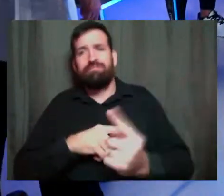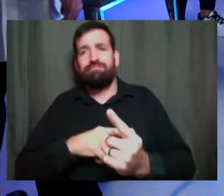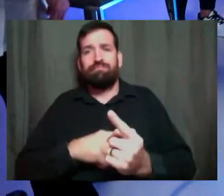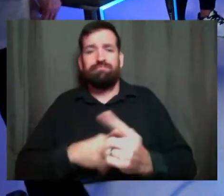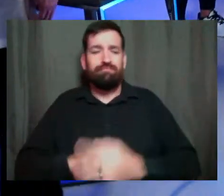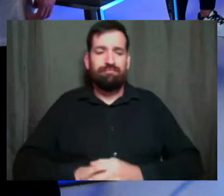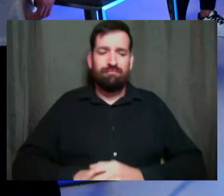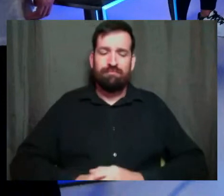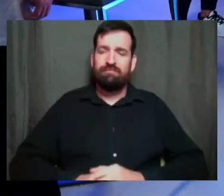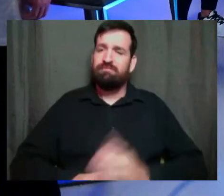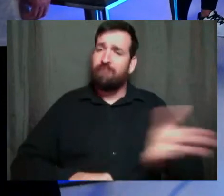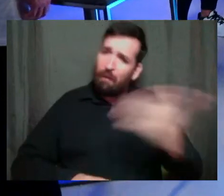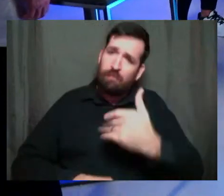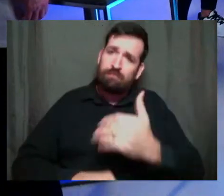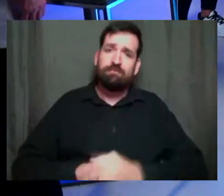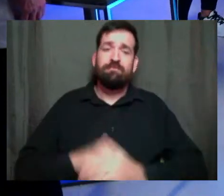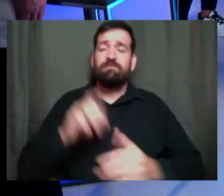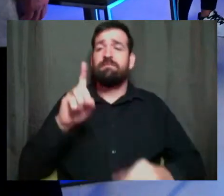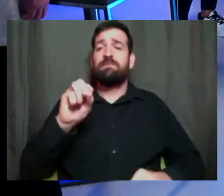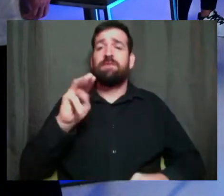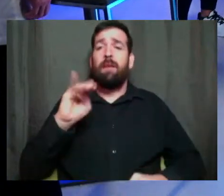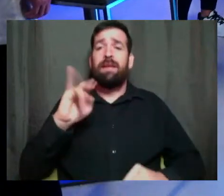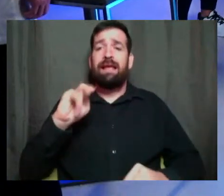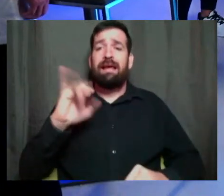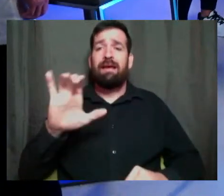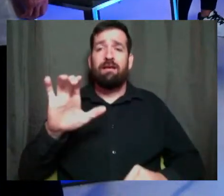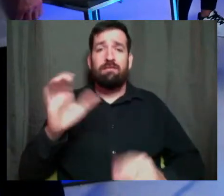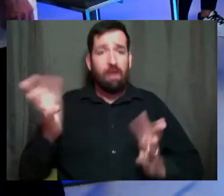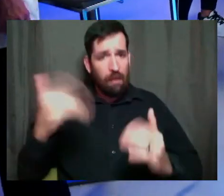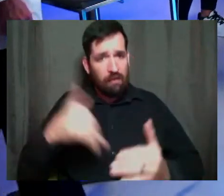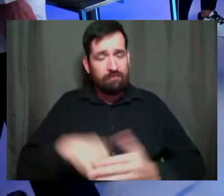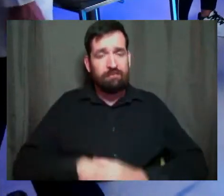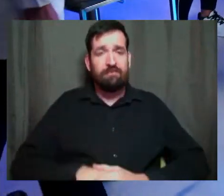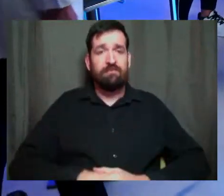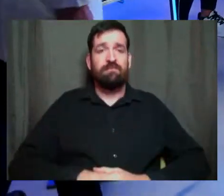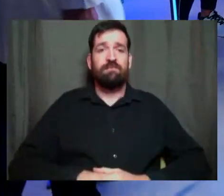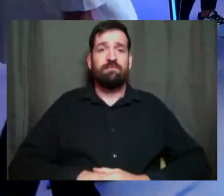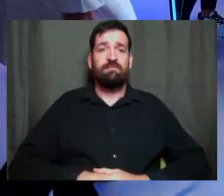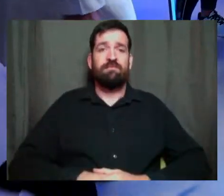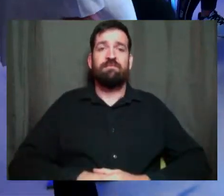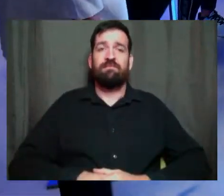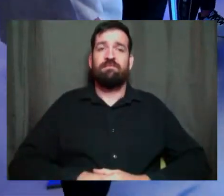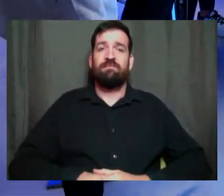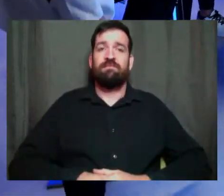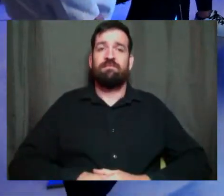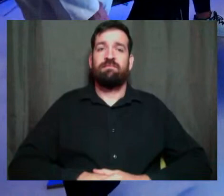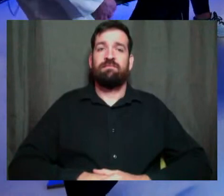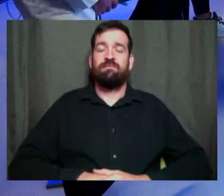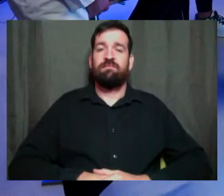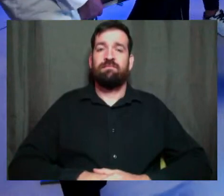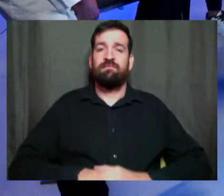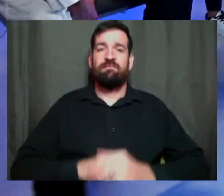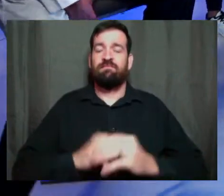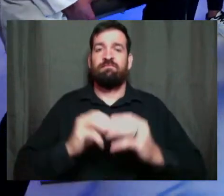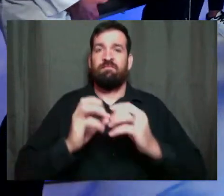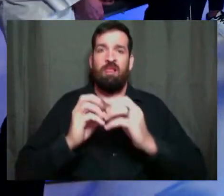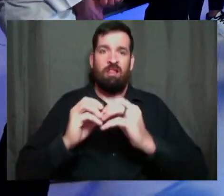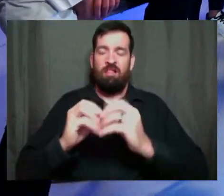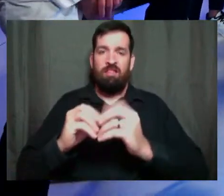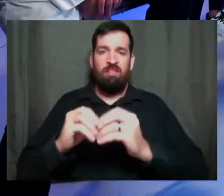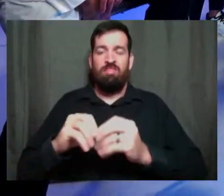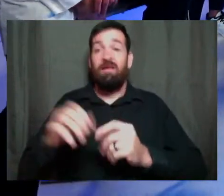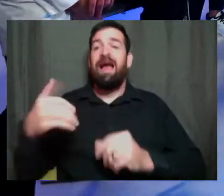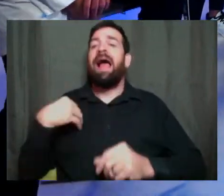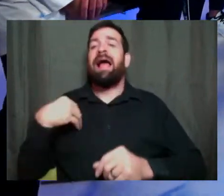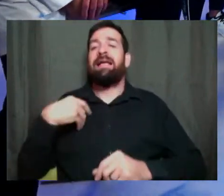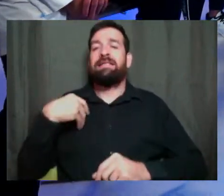Stand here. Here's your mama. Dominic. Come on there. Come on. He's what? Okay. He's got his Oh, you can keep him on. Well, he You're does have a fine. lollipop. He's got There a you sucker. go. He's good. Okay, we got